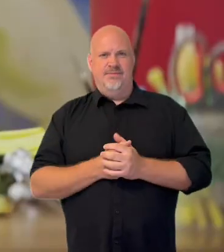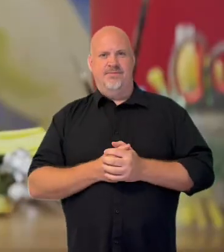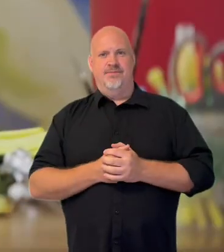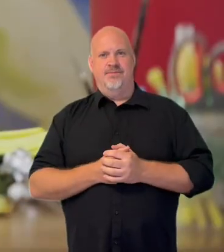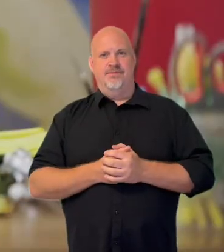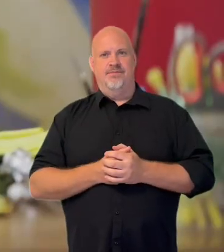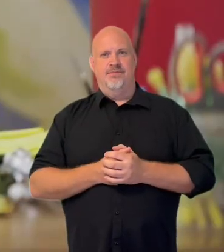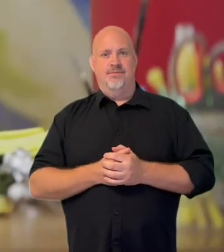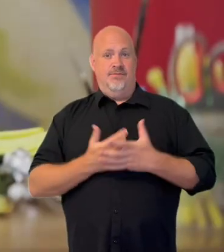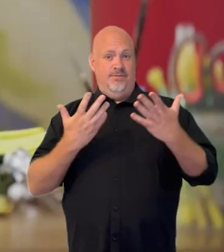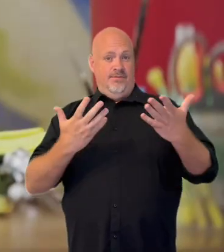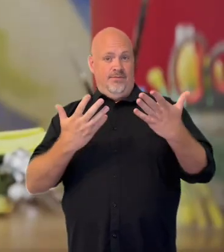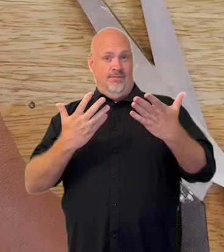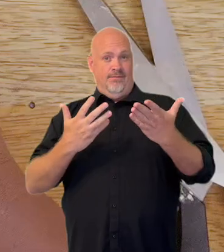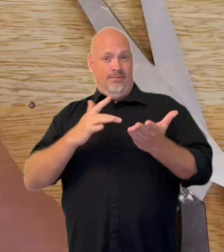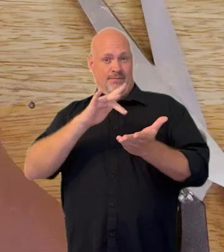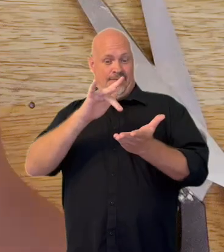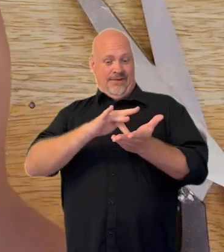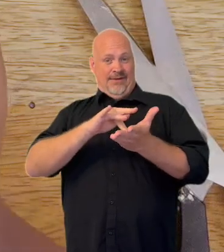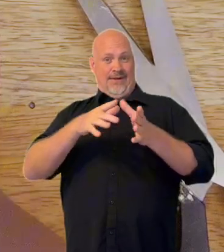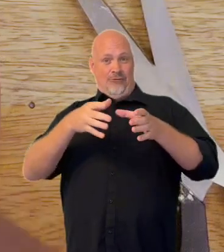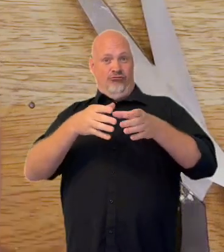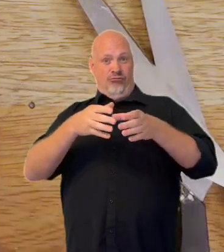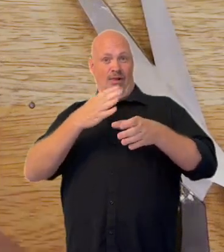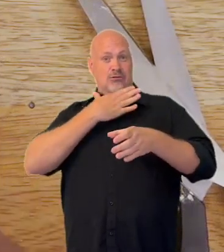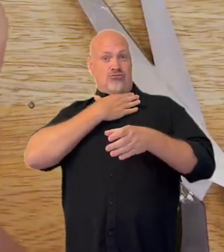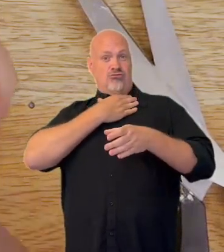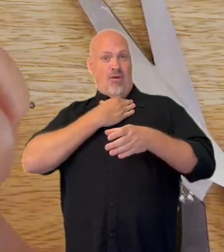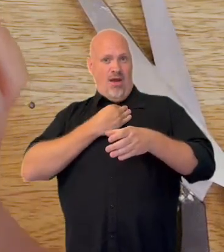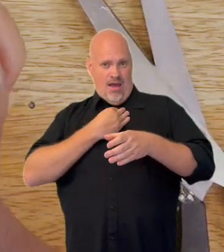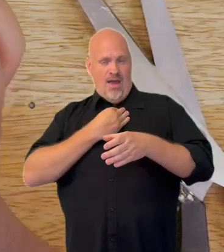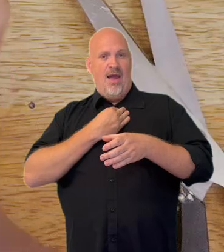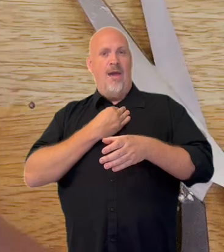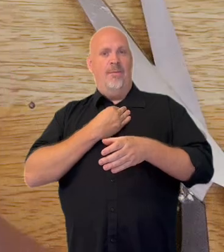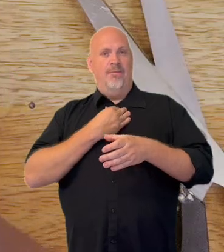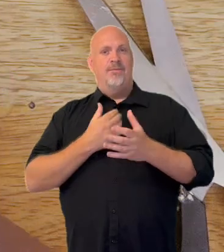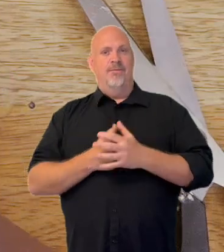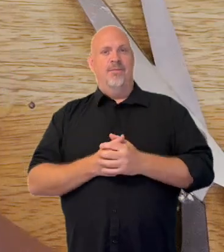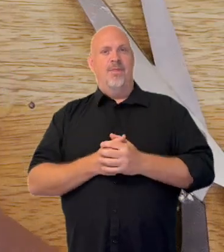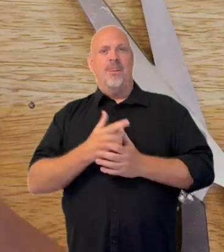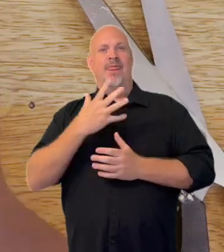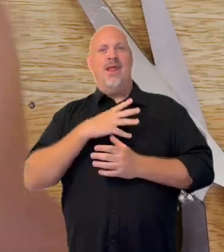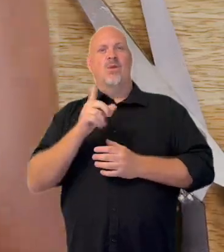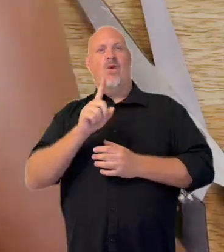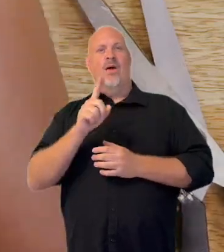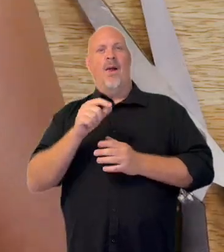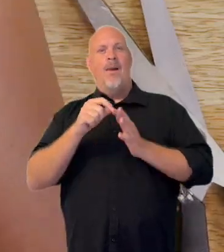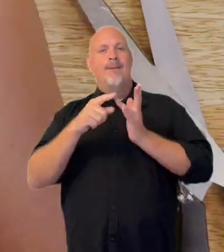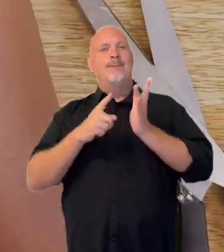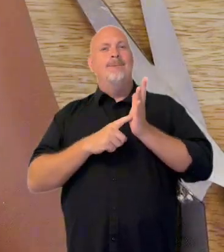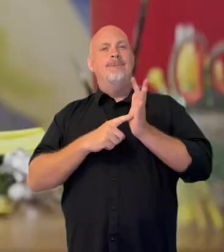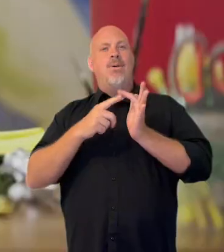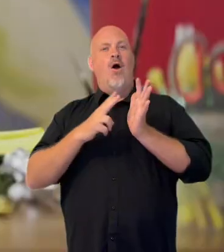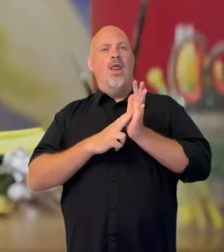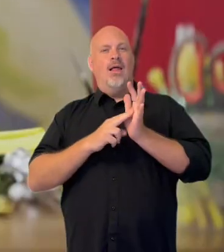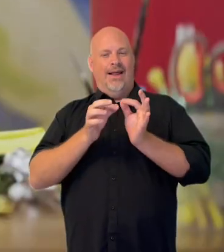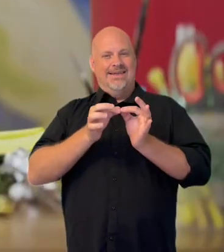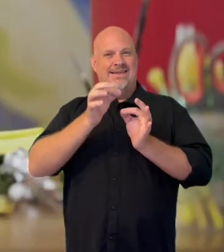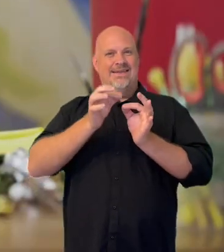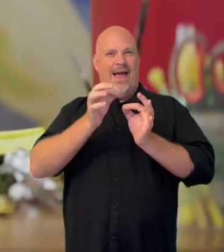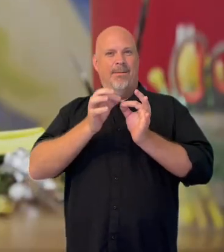stems. So what I'm going to do is spread glue right along the base over here.